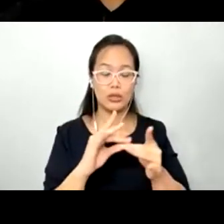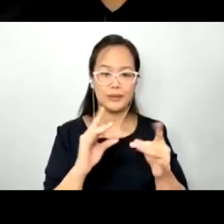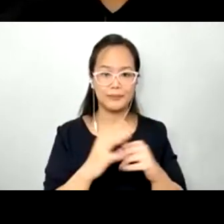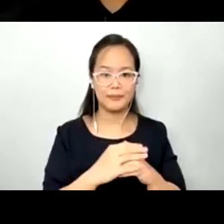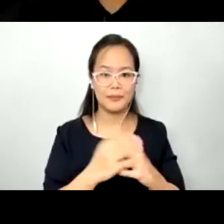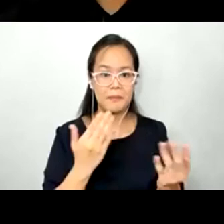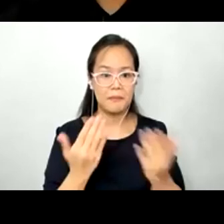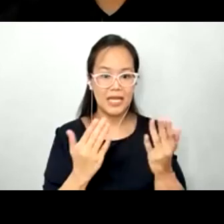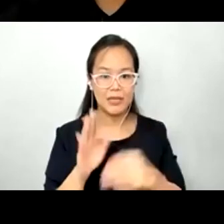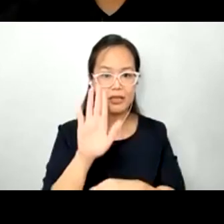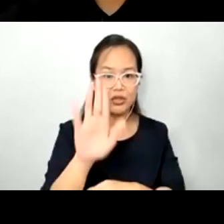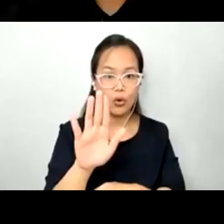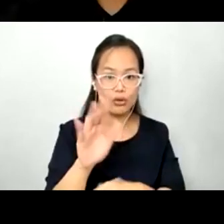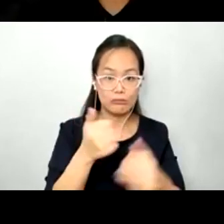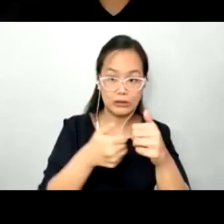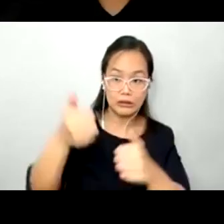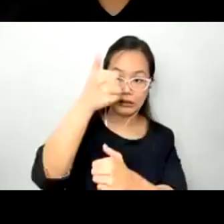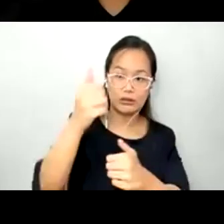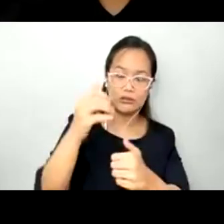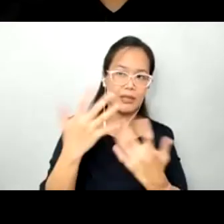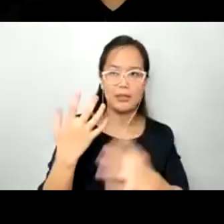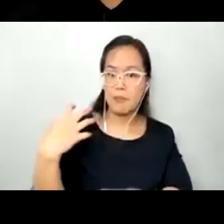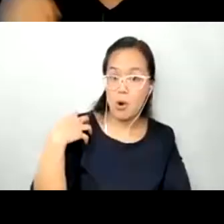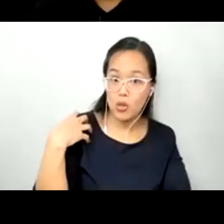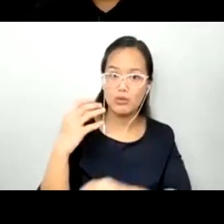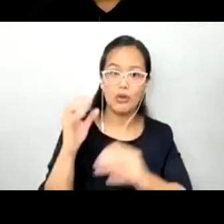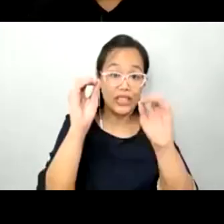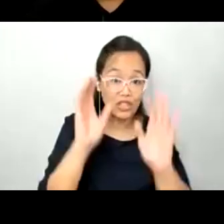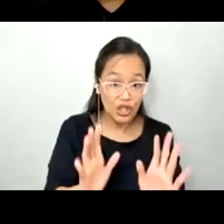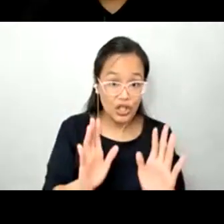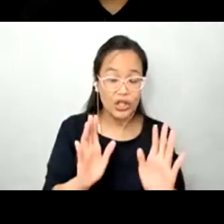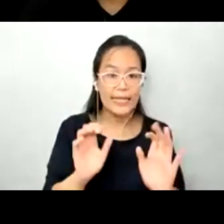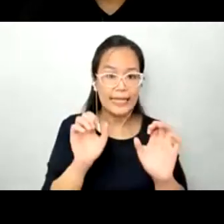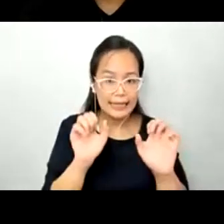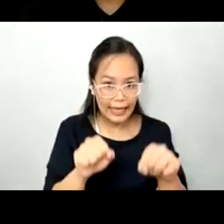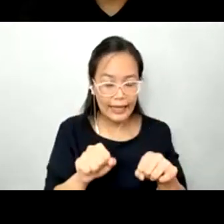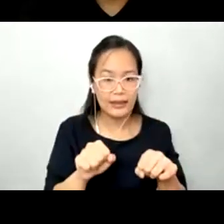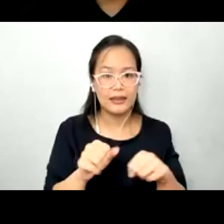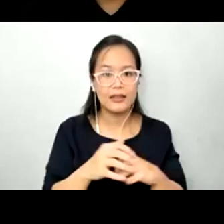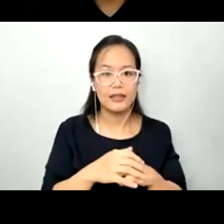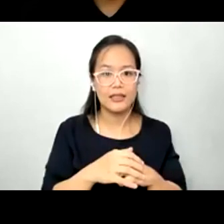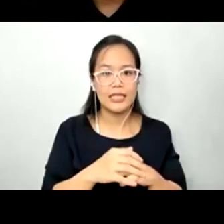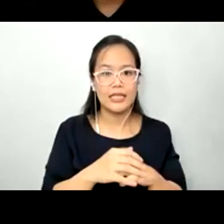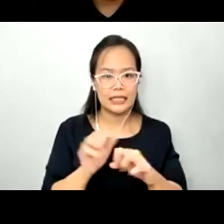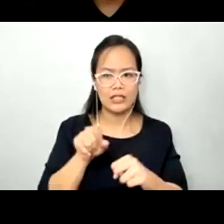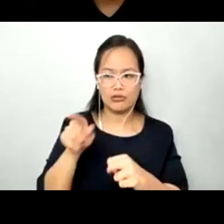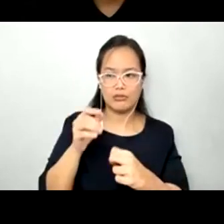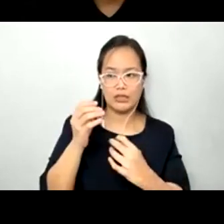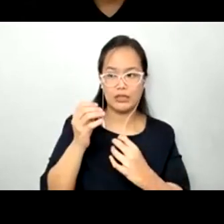maybe your superior, your boss, or your teacher. So it helps during that